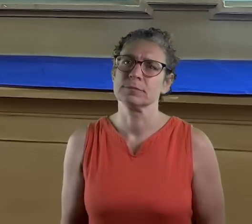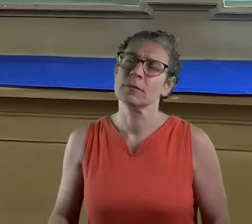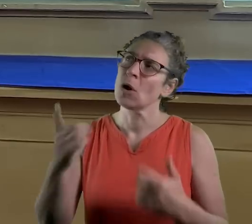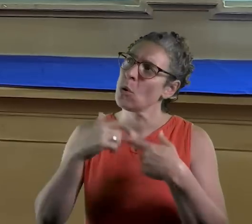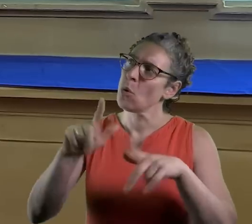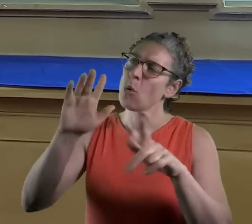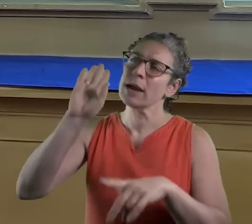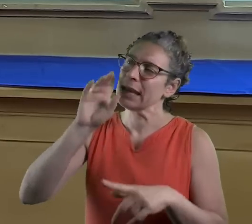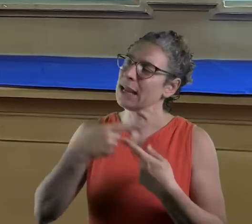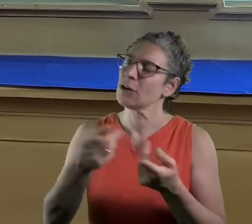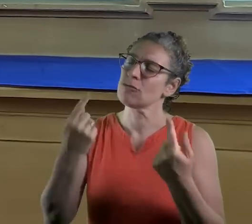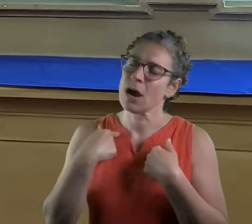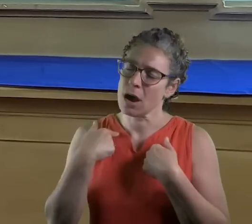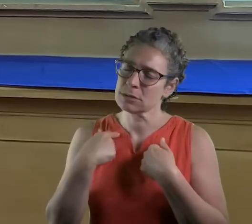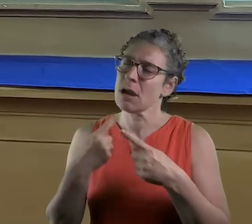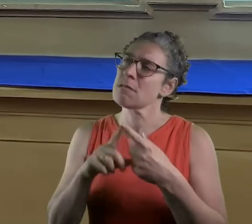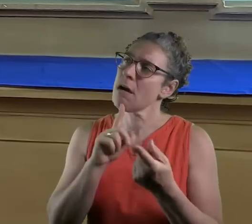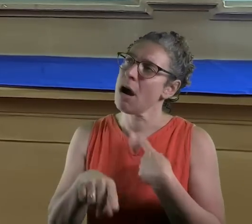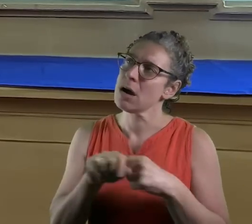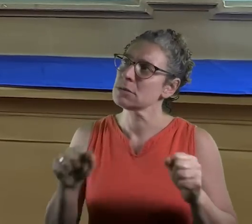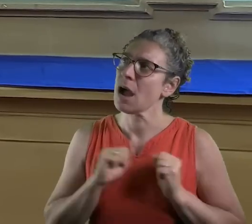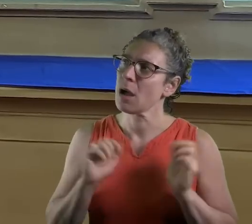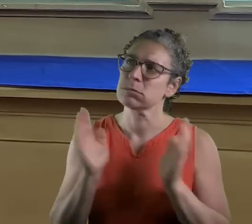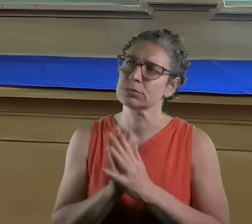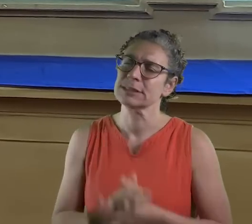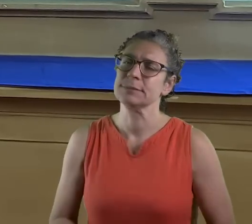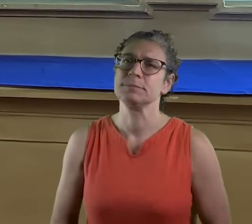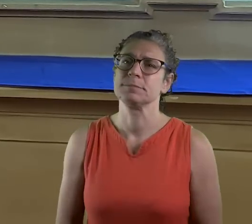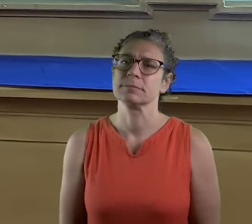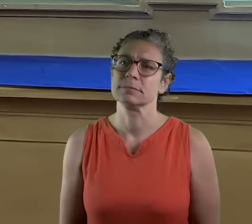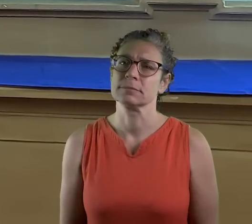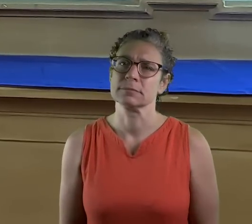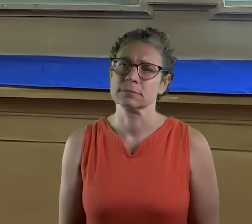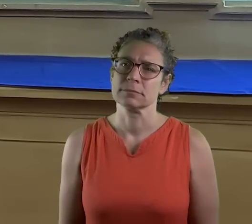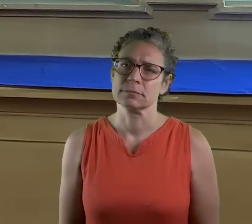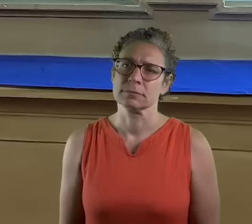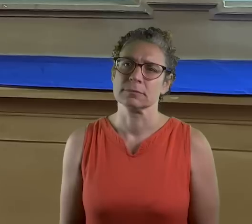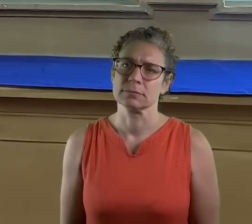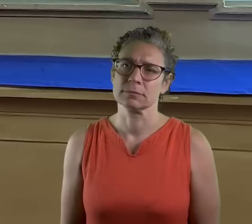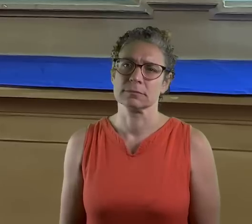Lord, hear us and answer our prayers.